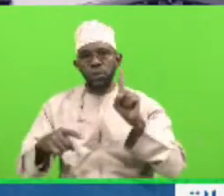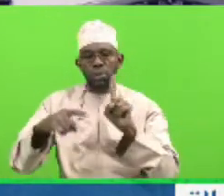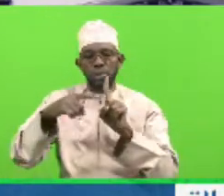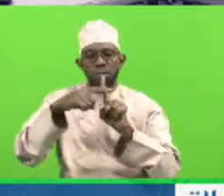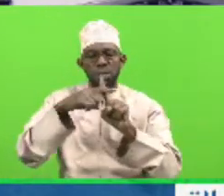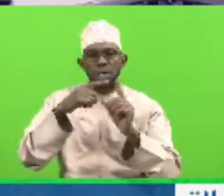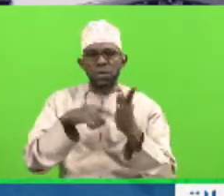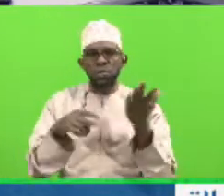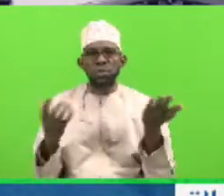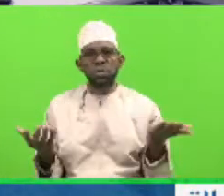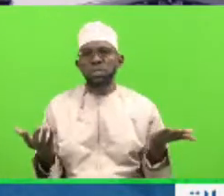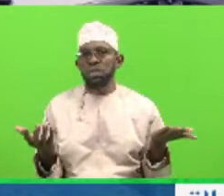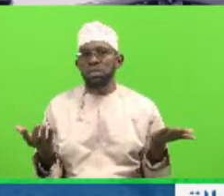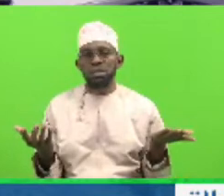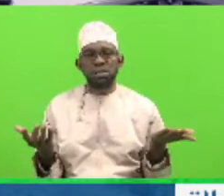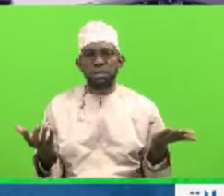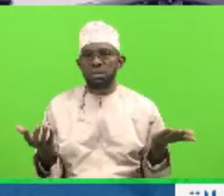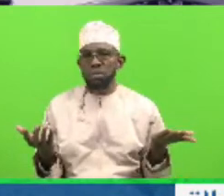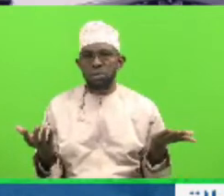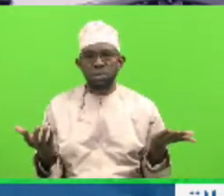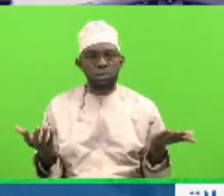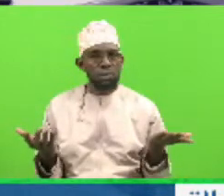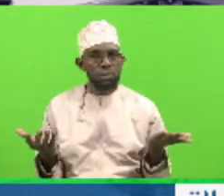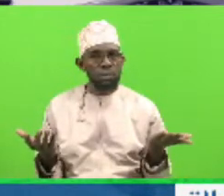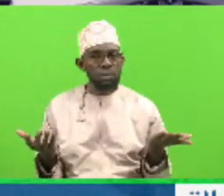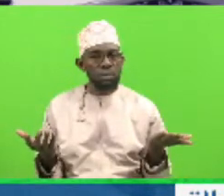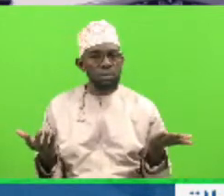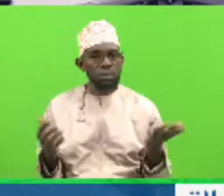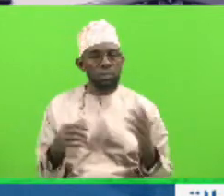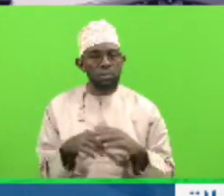What is it? What does it stand for?